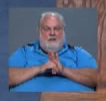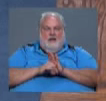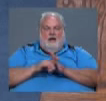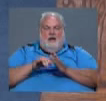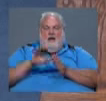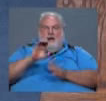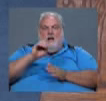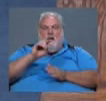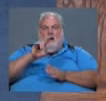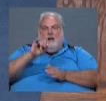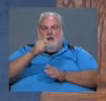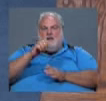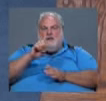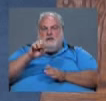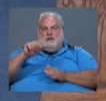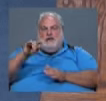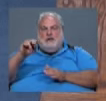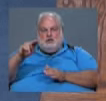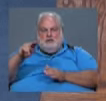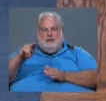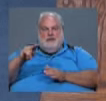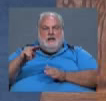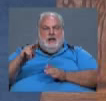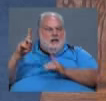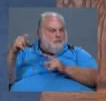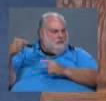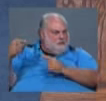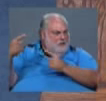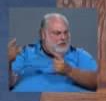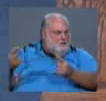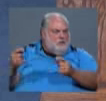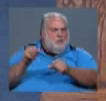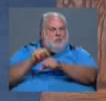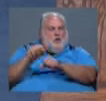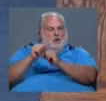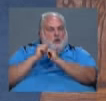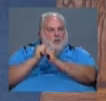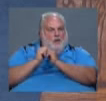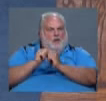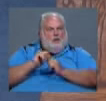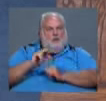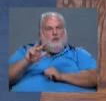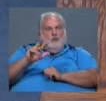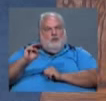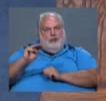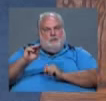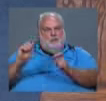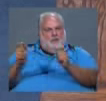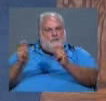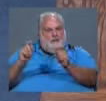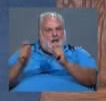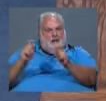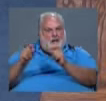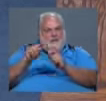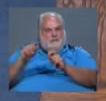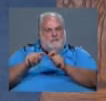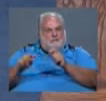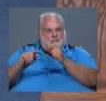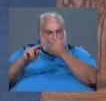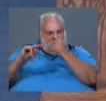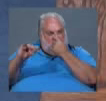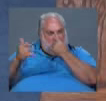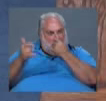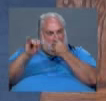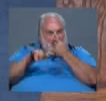League, had been working with 3M on revising some of the zoning. They changed, as you can see,